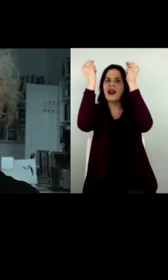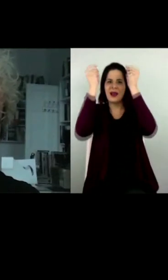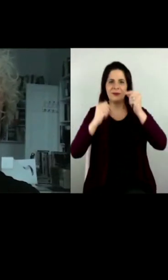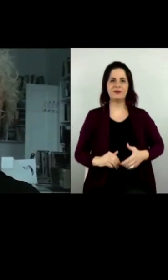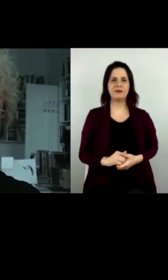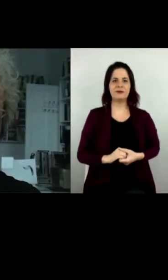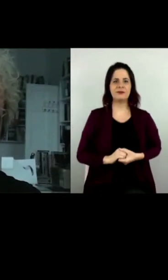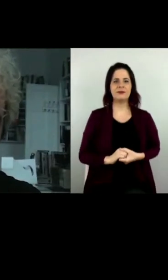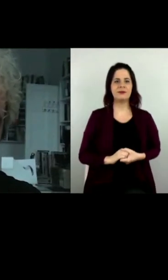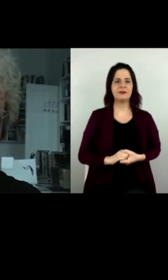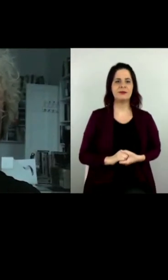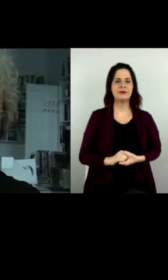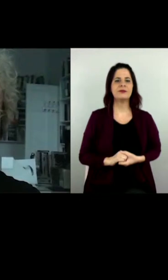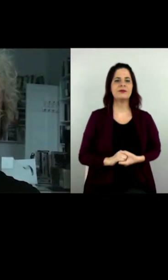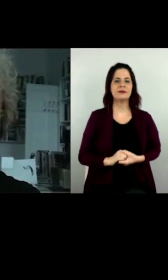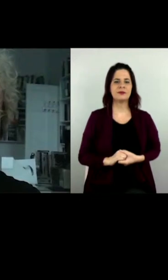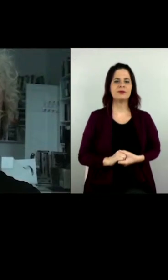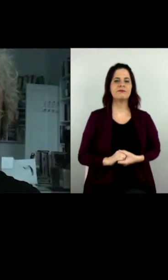after